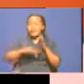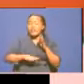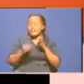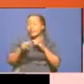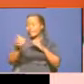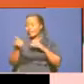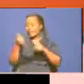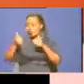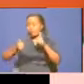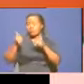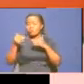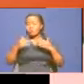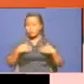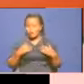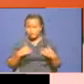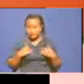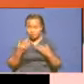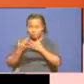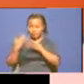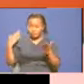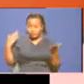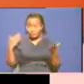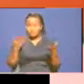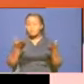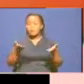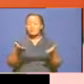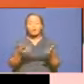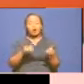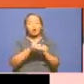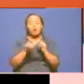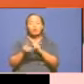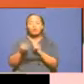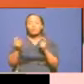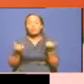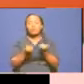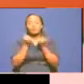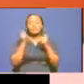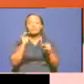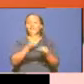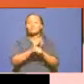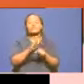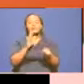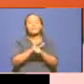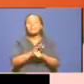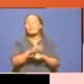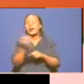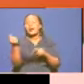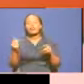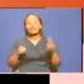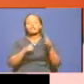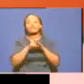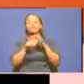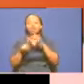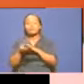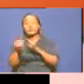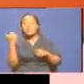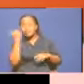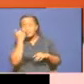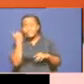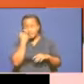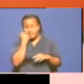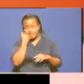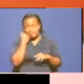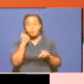variant. We are now seeing that it is causing more severe disease than the previous variant as well. And